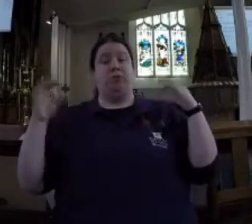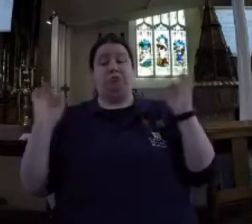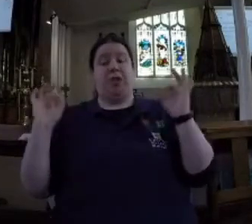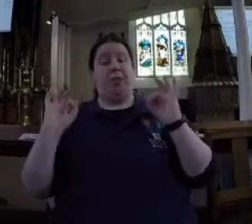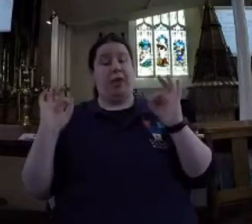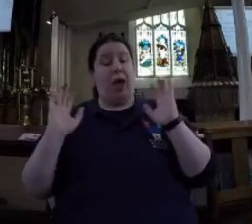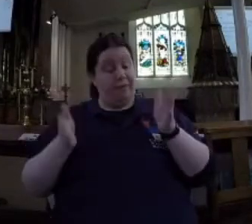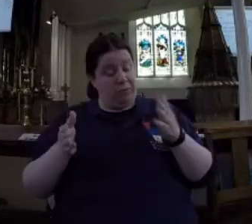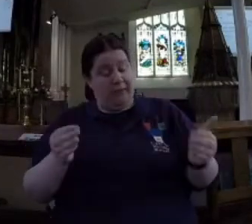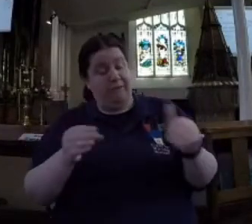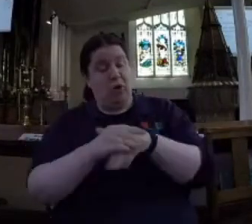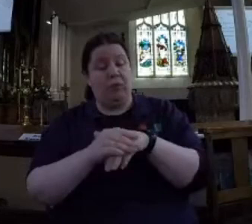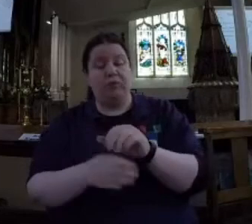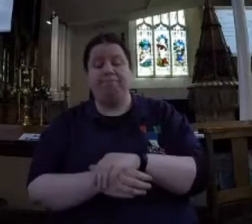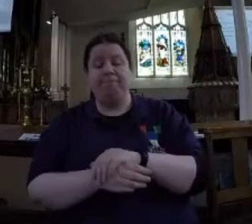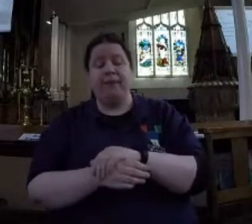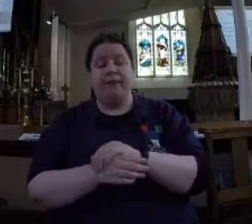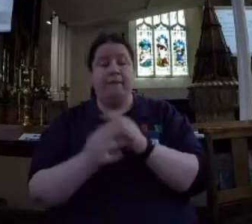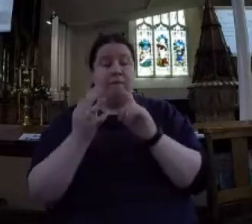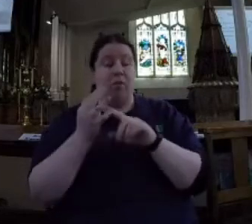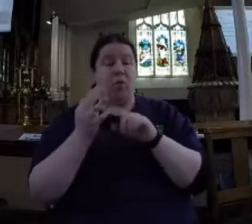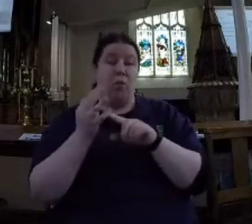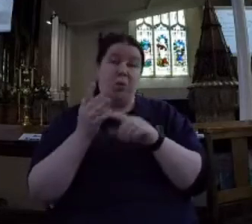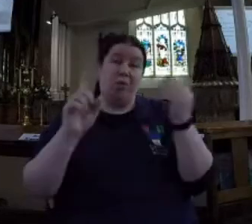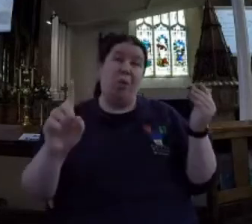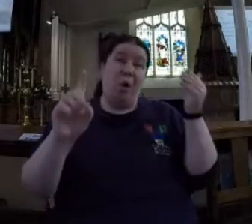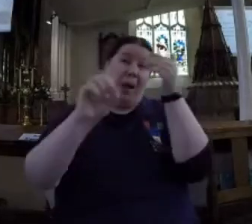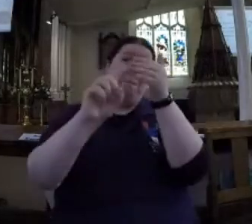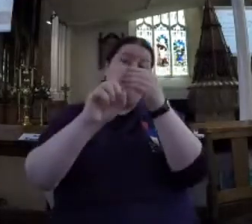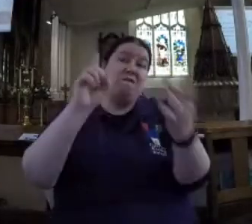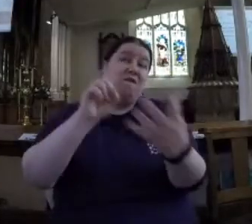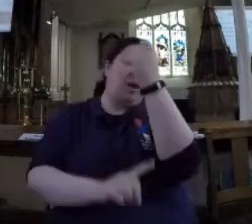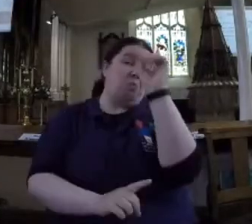nothing. And fourthly, find your mission.